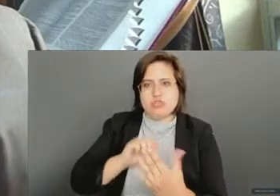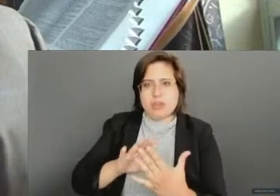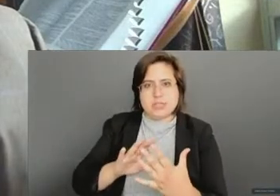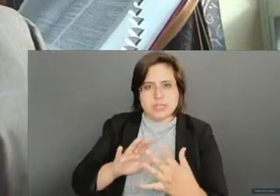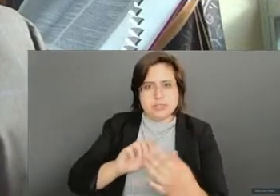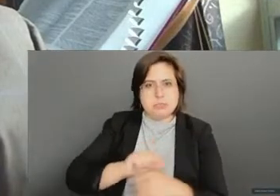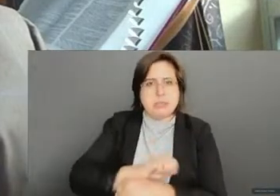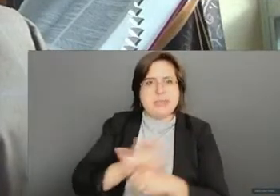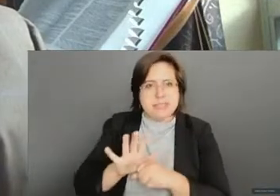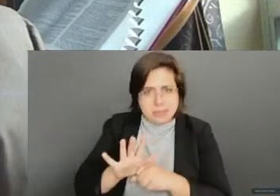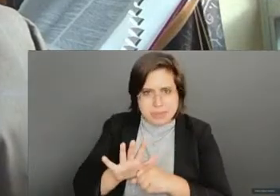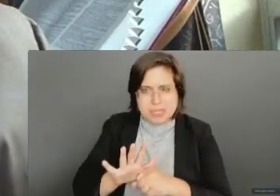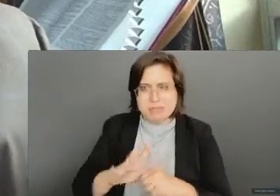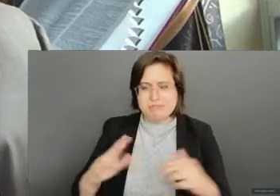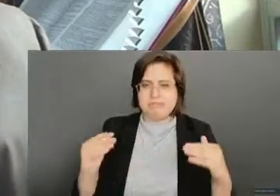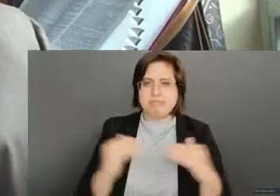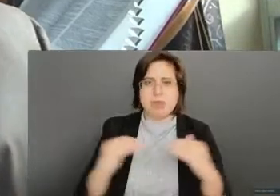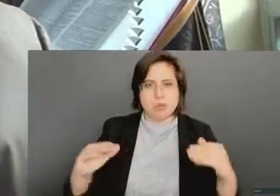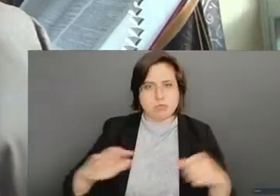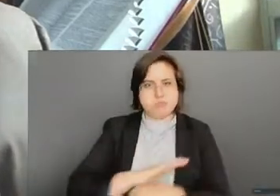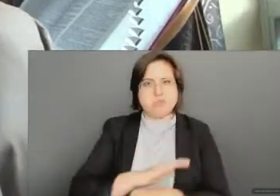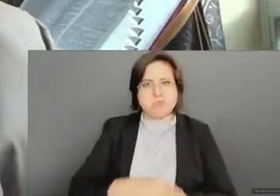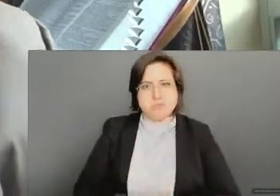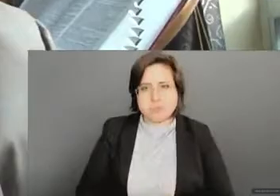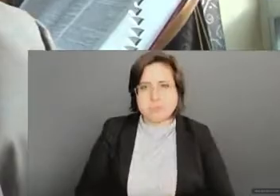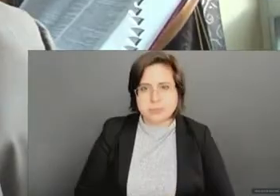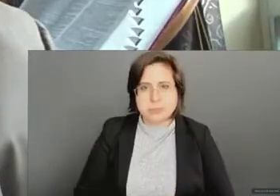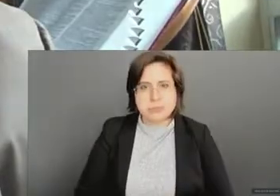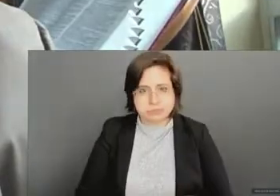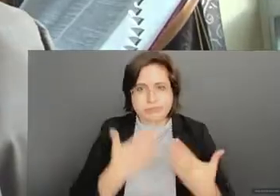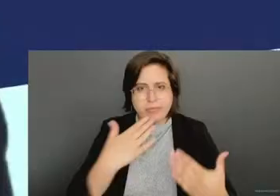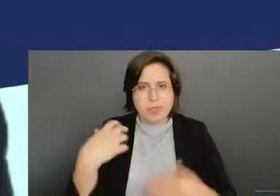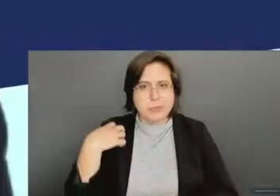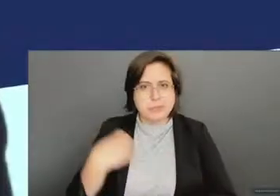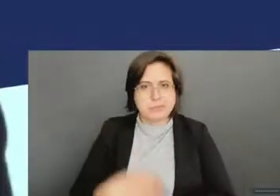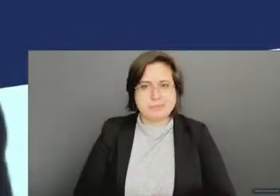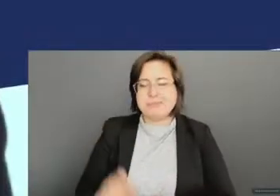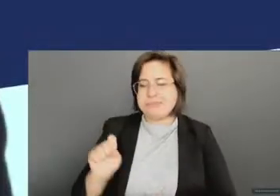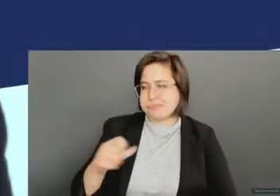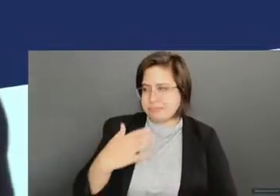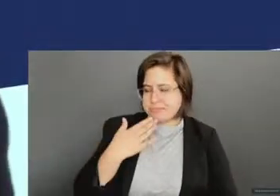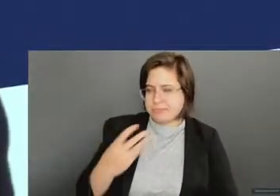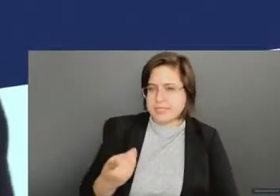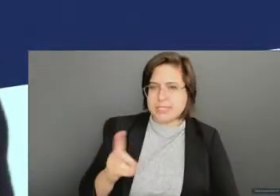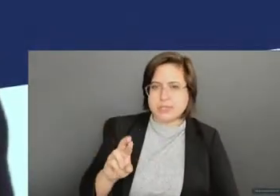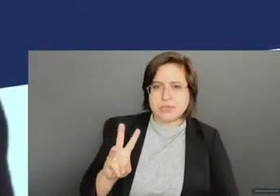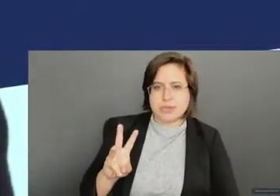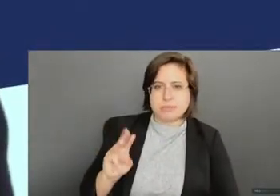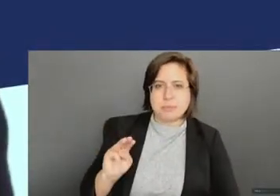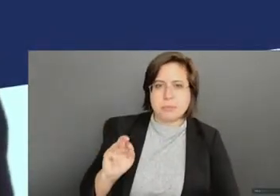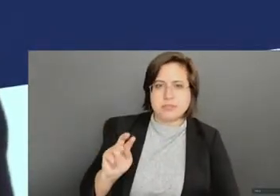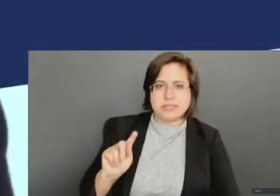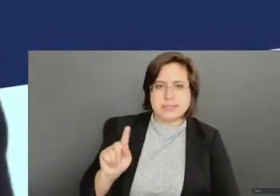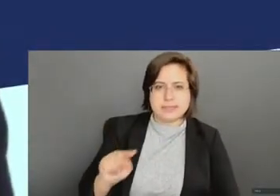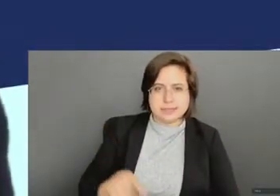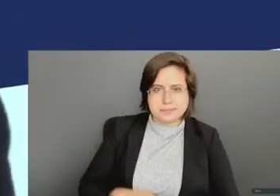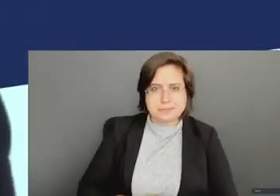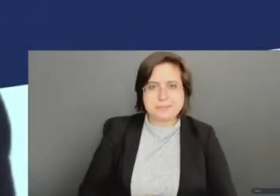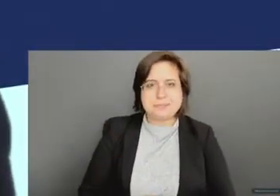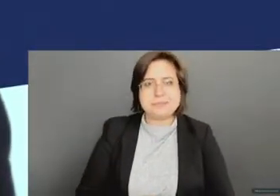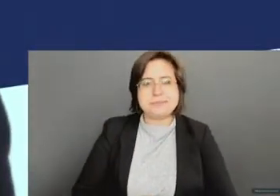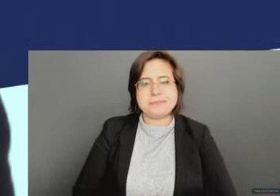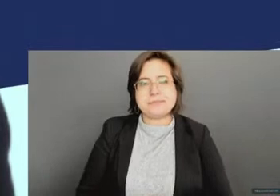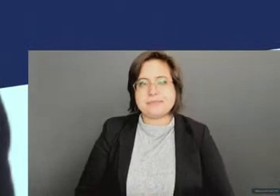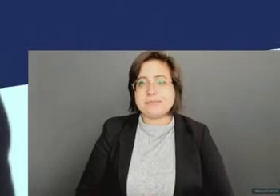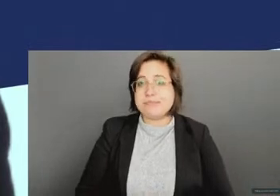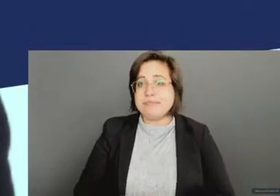in an equitable way. Thank you, Madam Chair. Yes, thank you very much, Dr. Martinez.